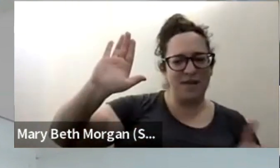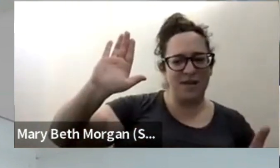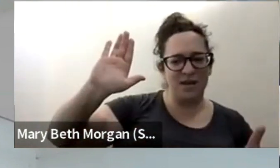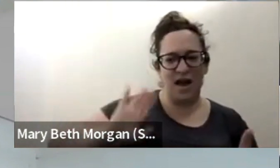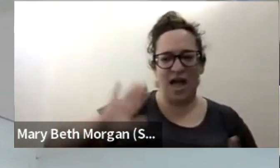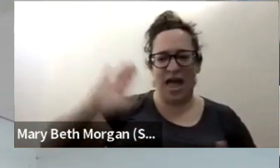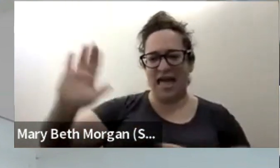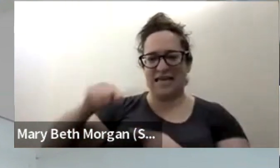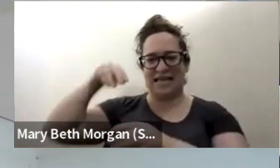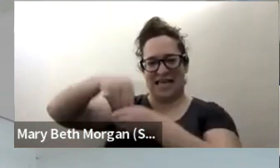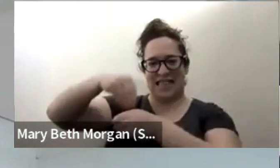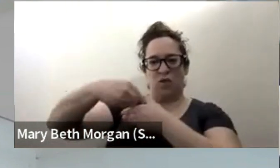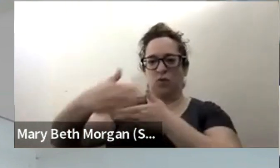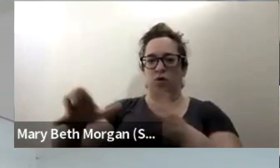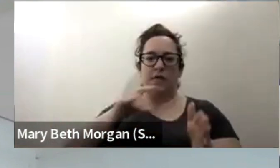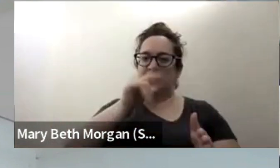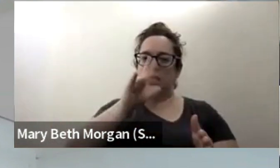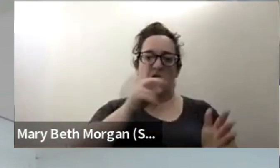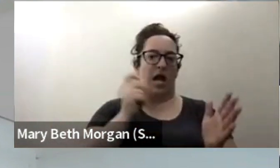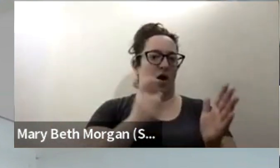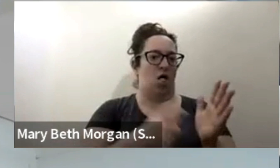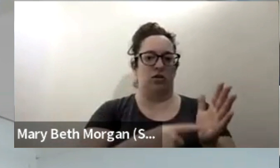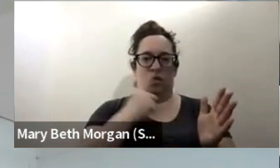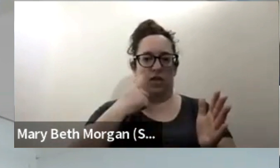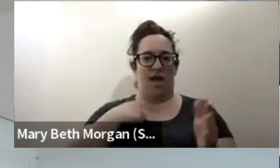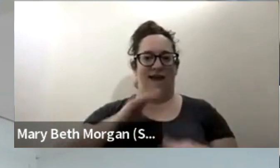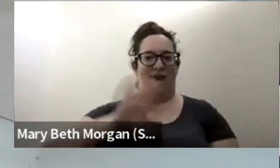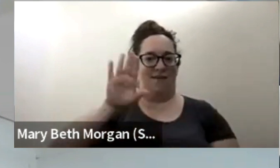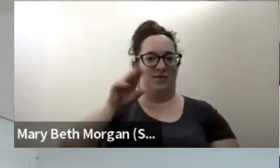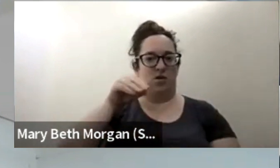here. Absolutely, really important.